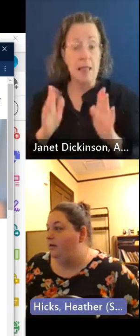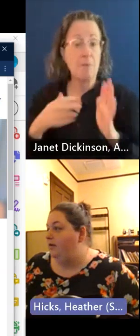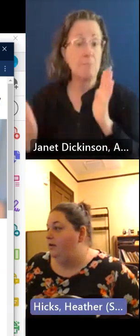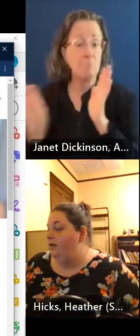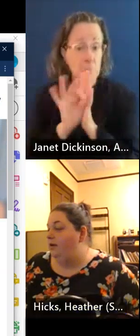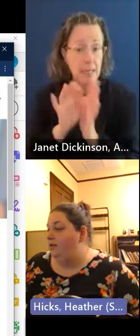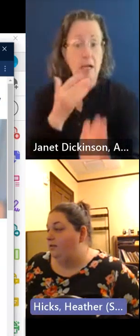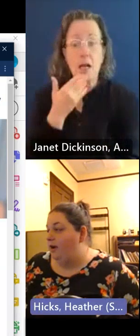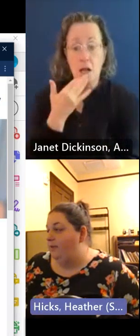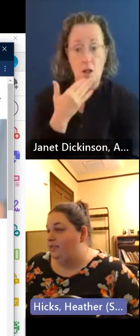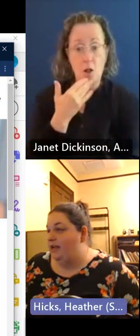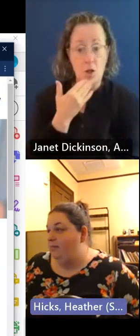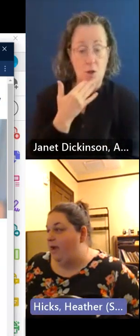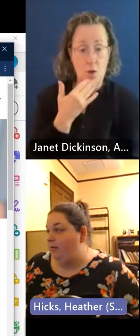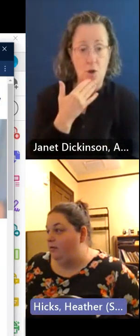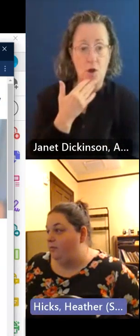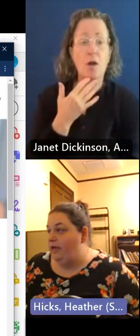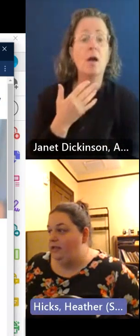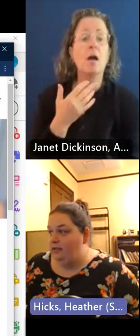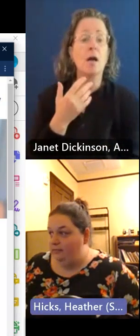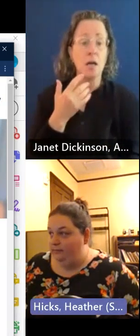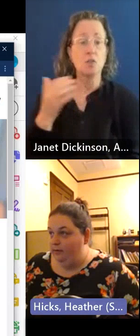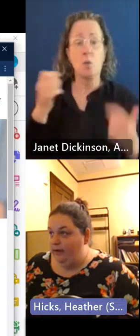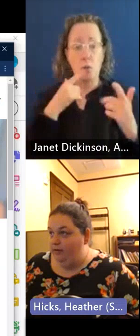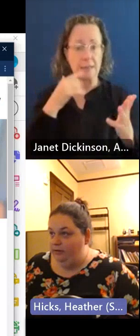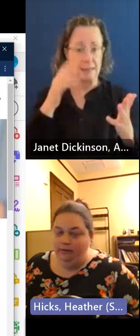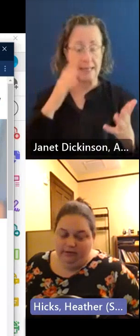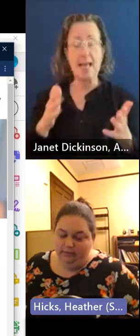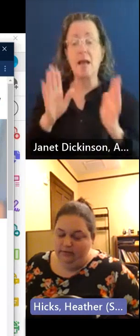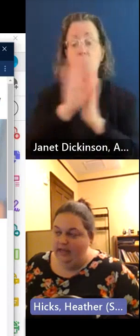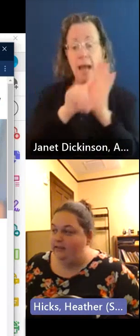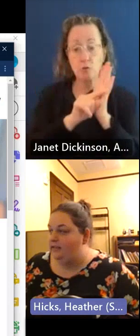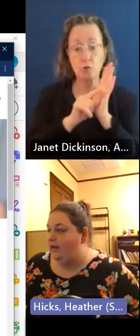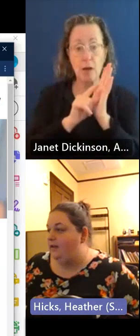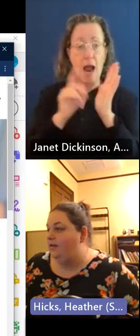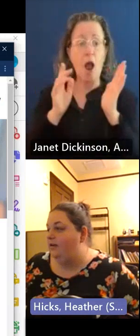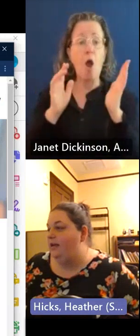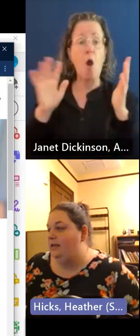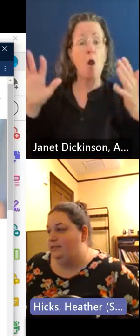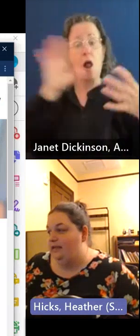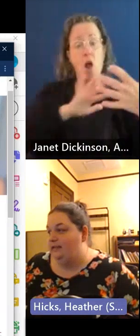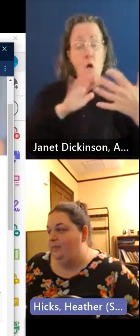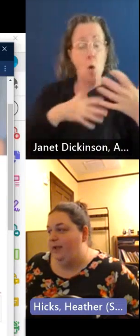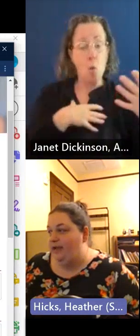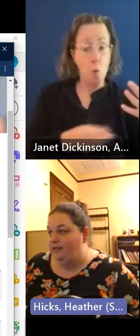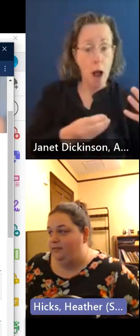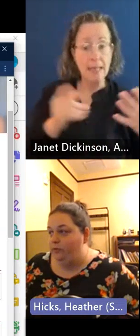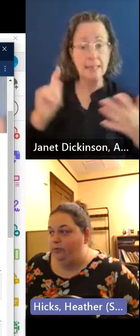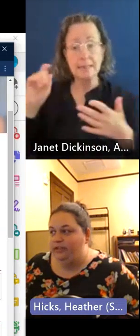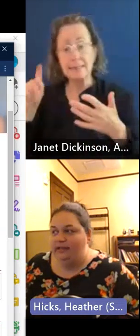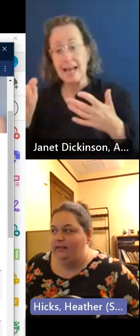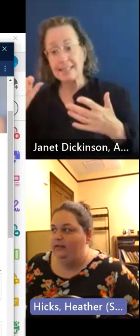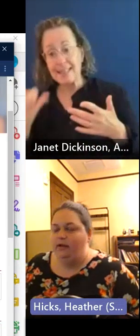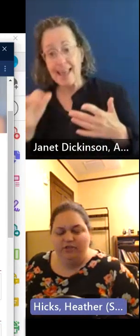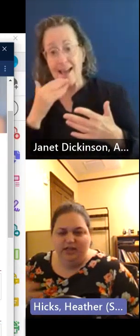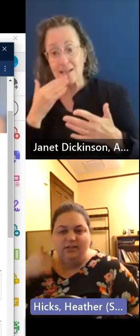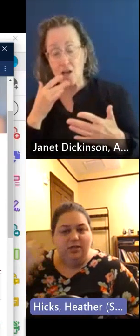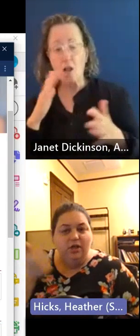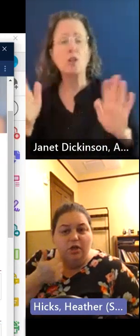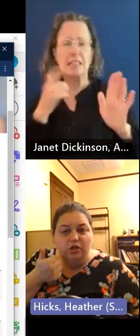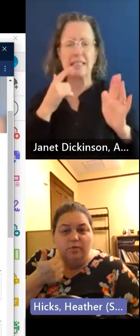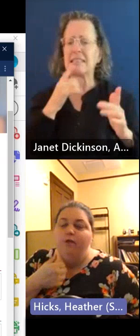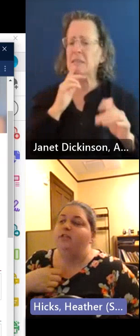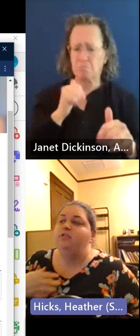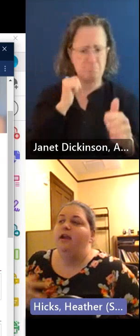color. And so I'm going to say background's white, foreground or the text is that color, and it says it passes for normal text and large